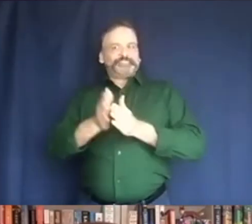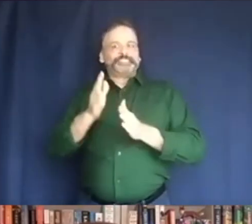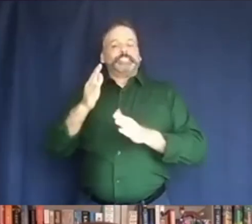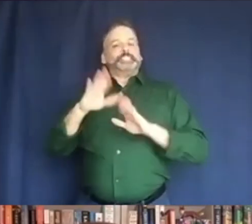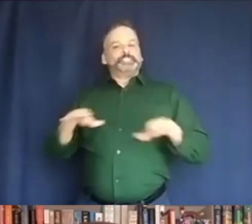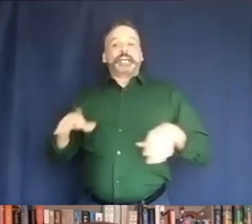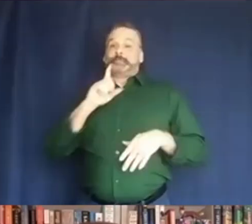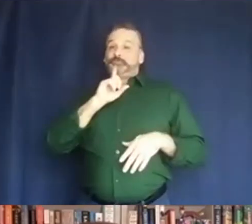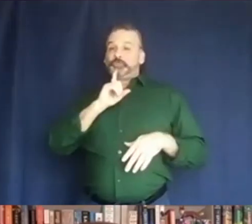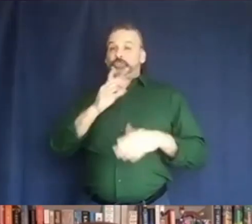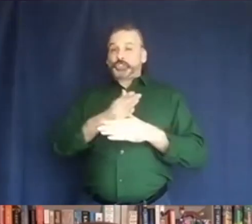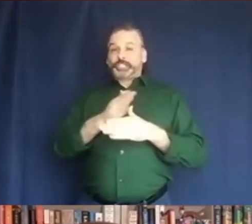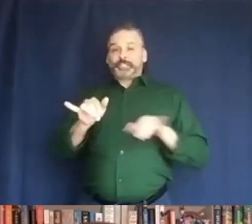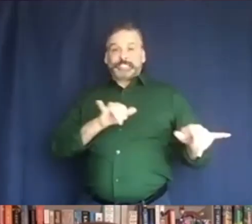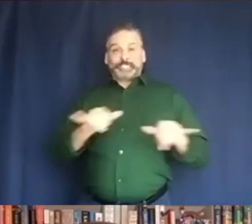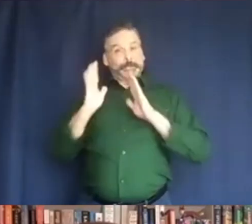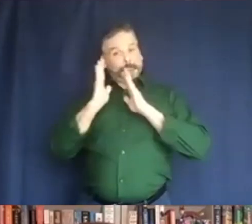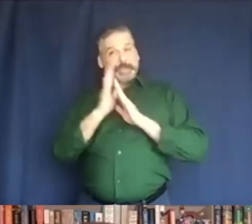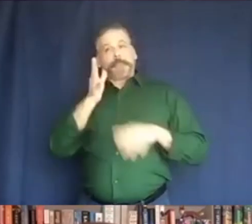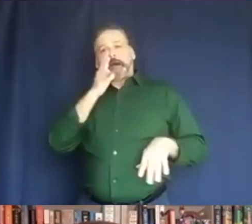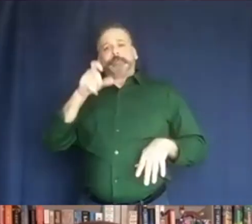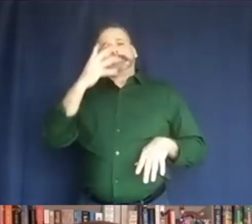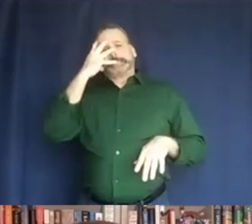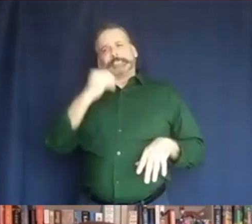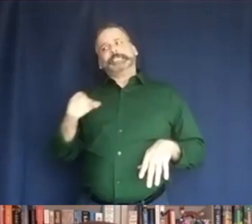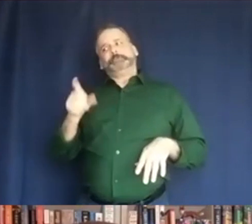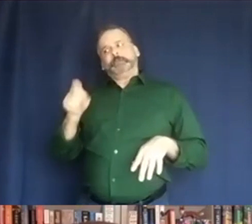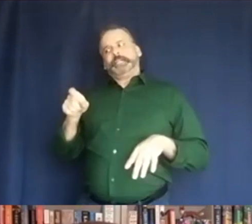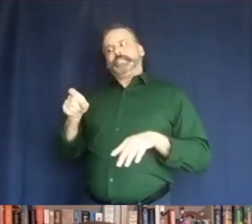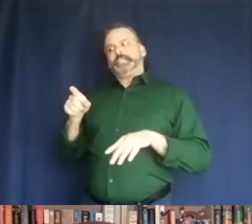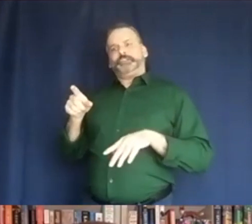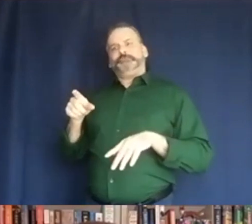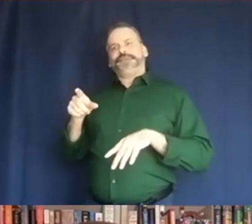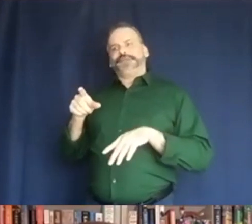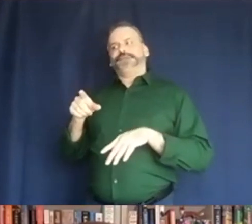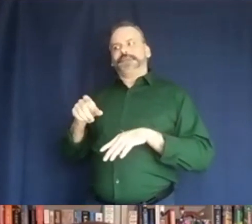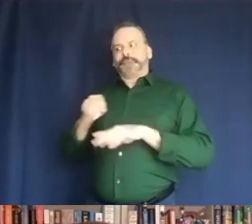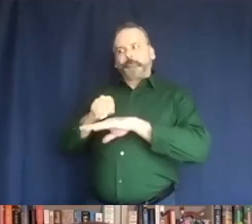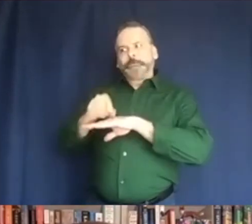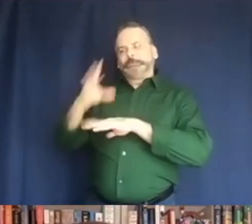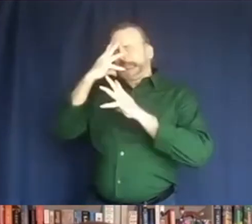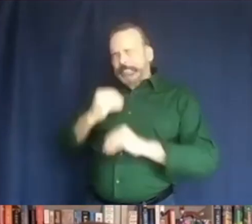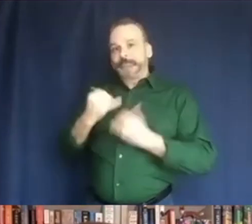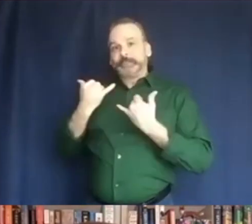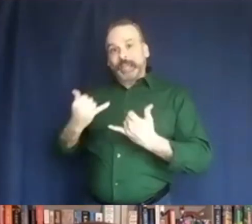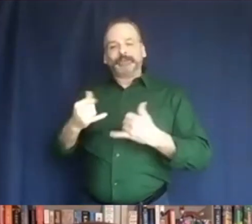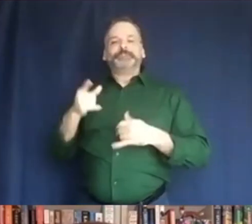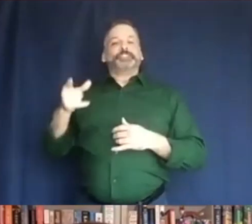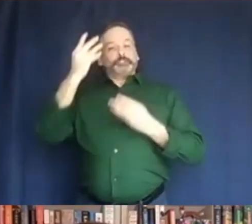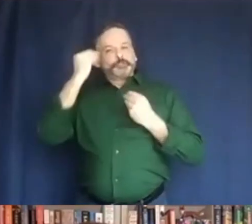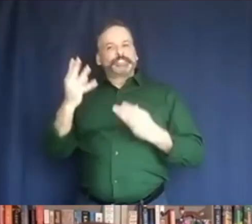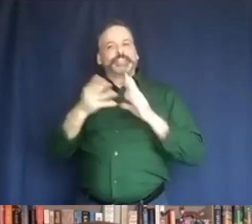same bed, my mom was like, she needs to sleep. Like we need to put her down to sleep right now. And so she would tell these